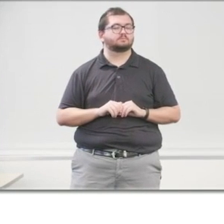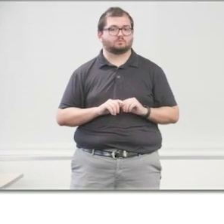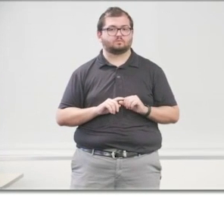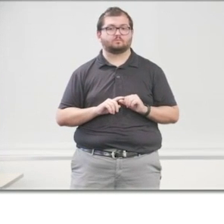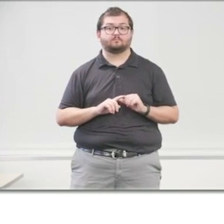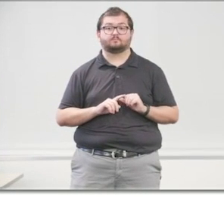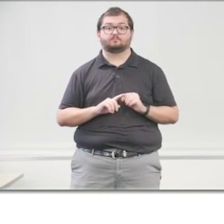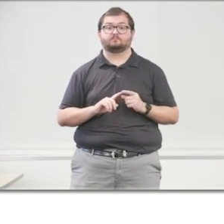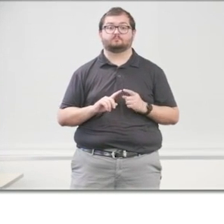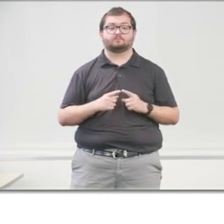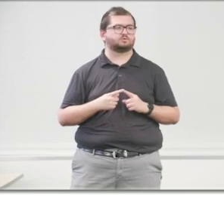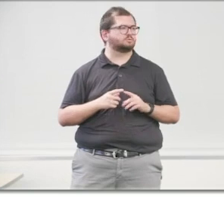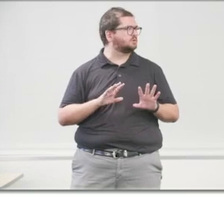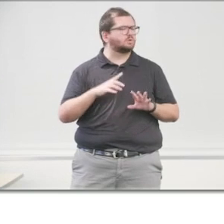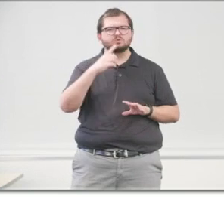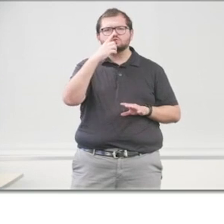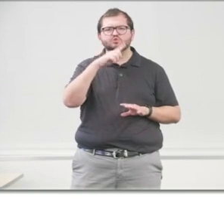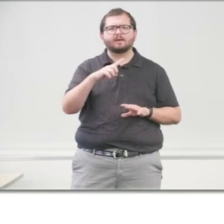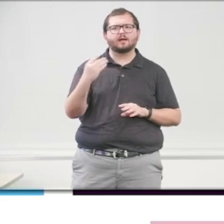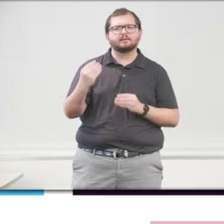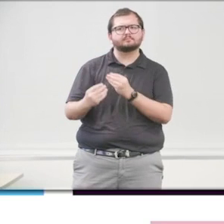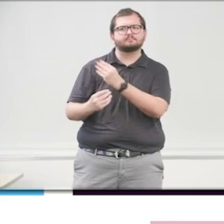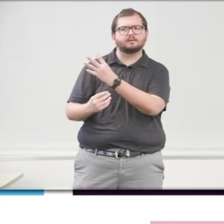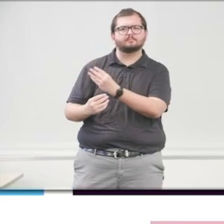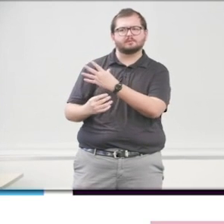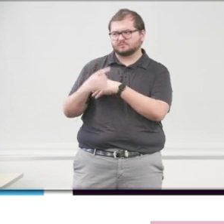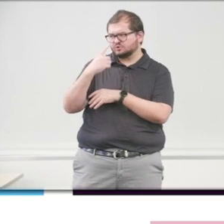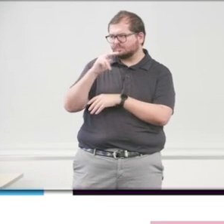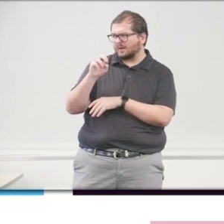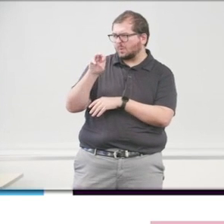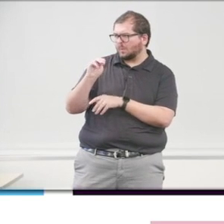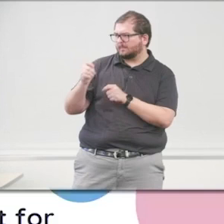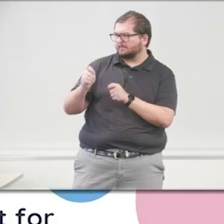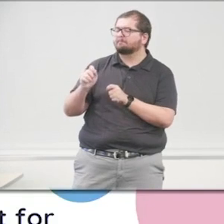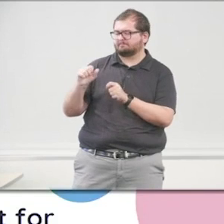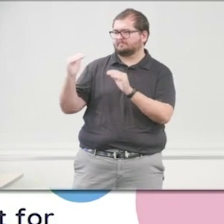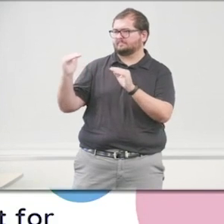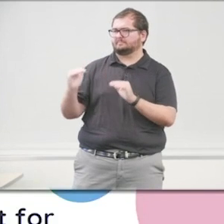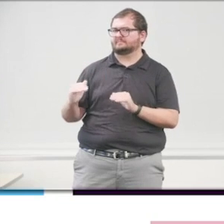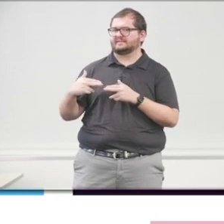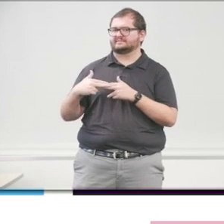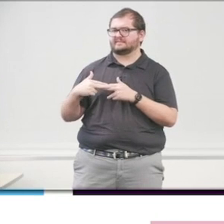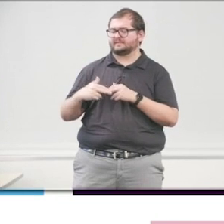have can you hit the slides for me? Would you mind? Oh yeah, great. Let's go to the next slide then.